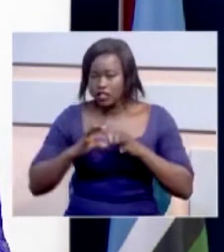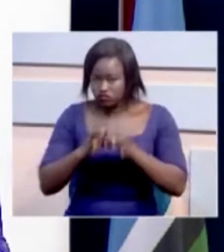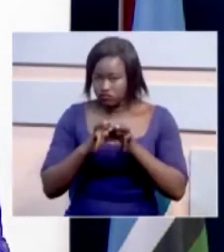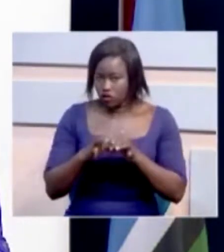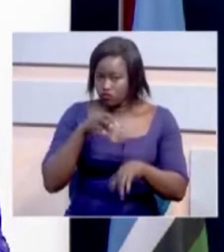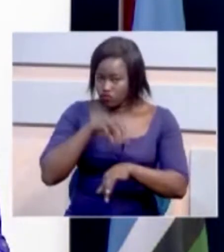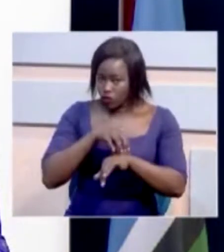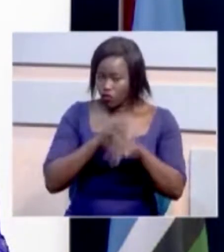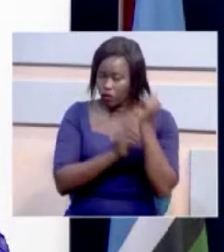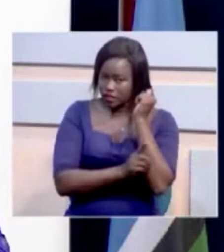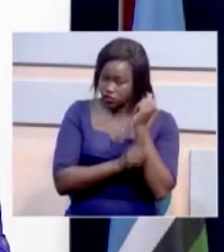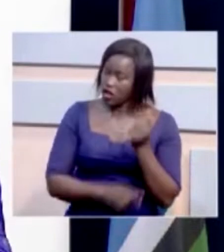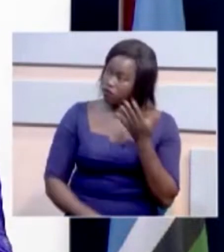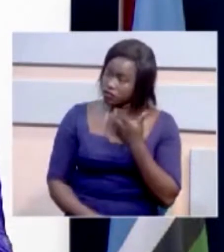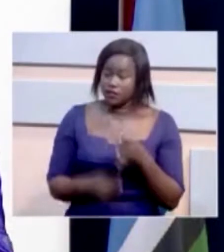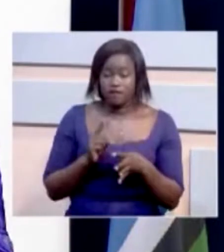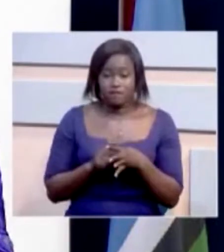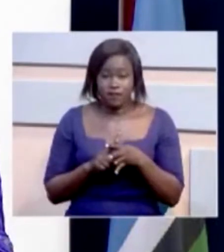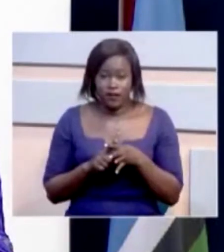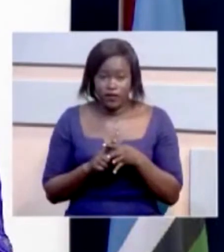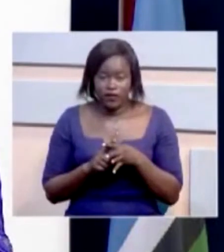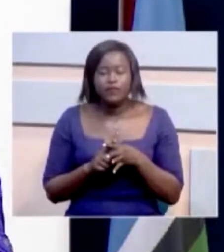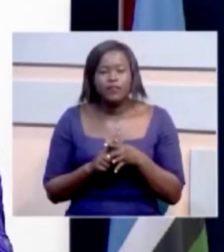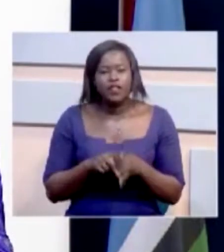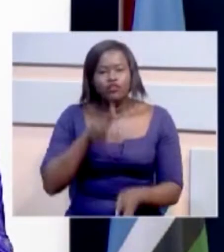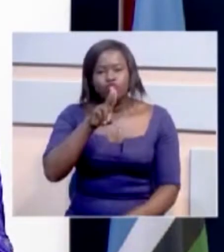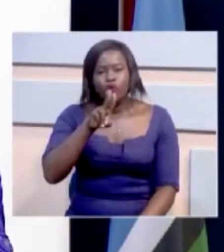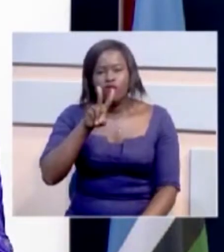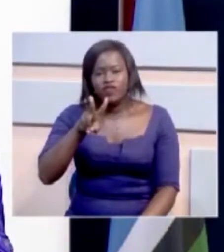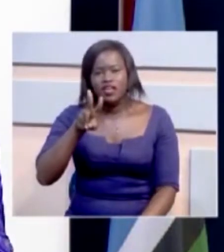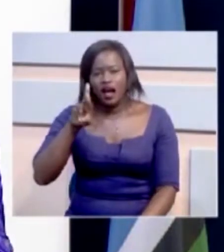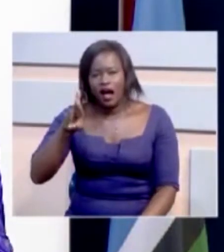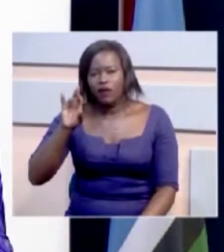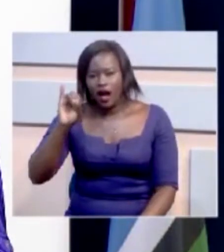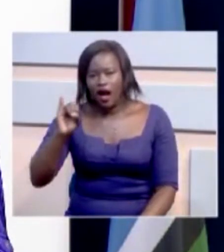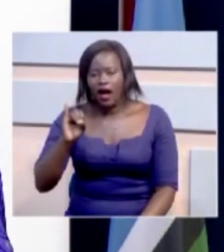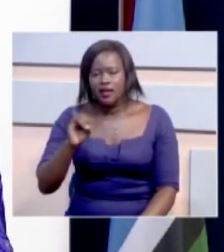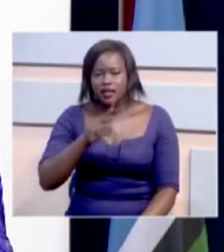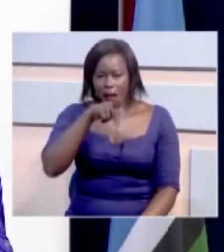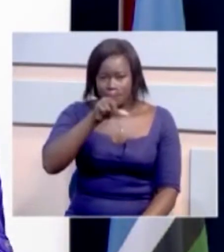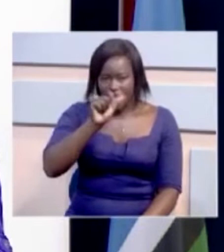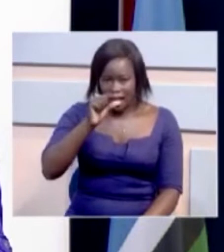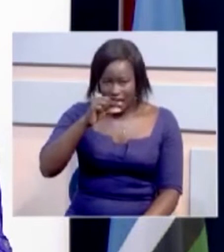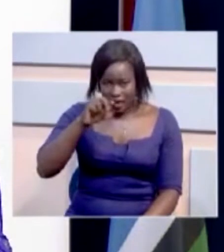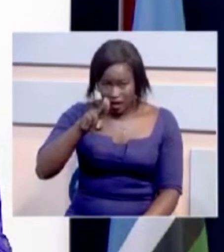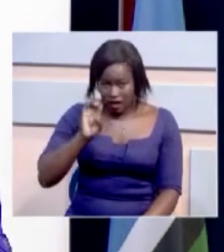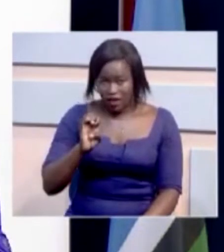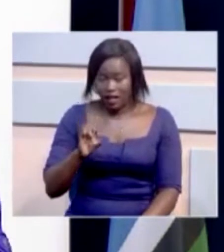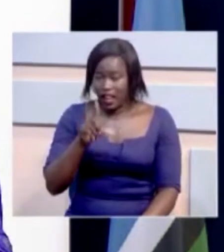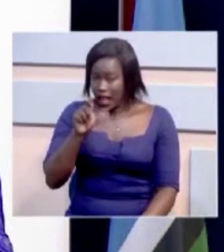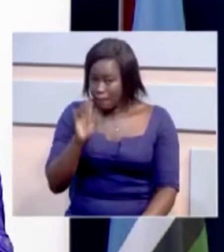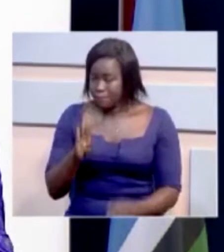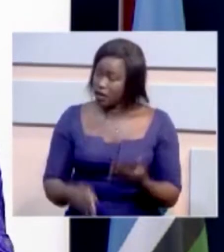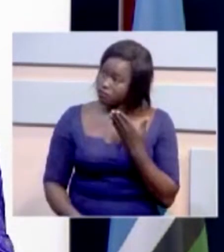District. 4, the UVRI Plague Laboratory in Arua.